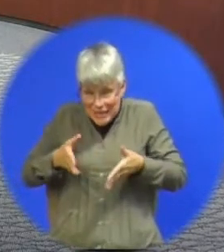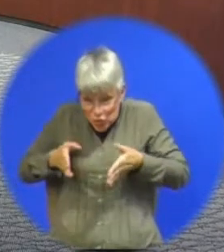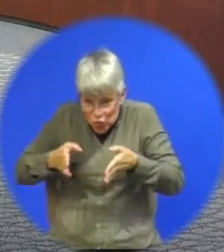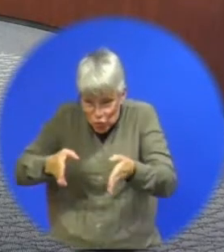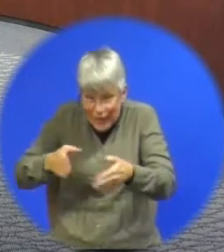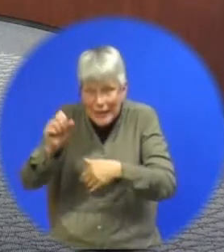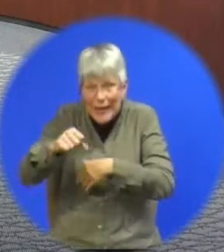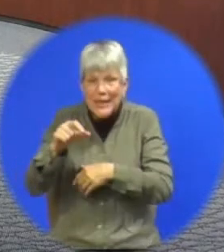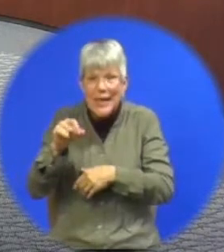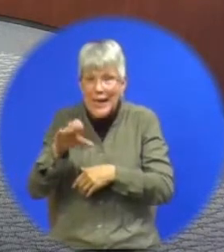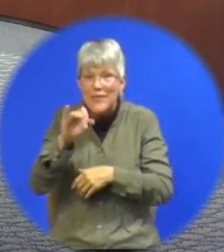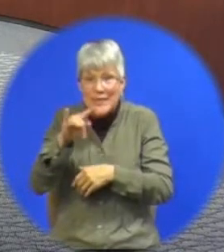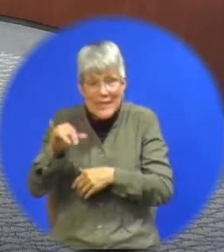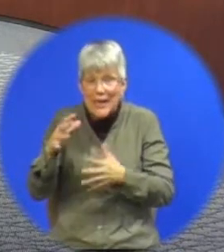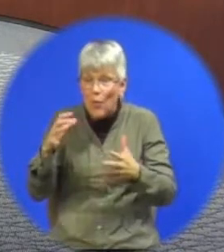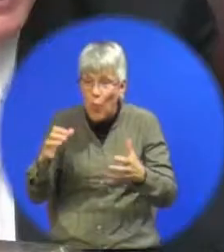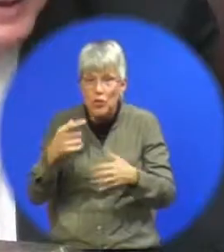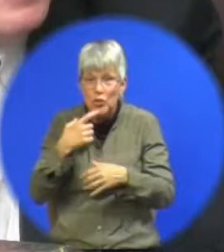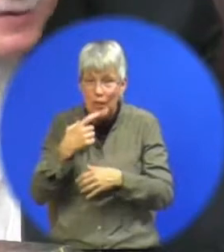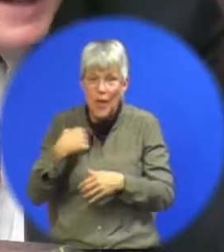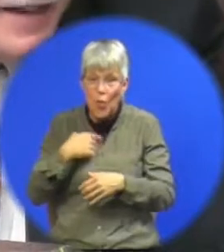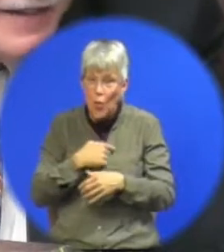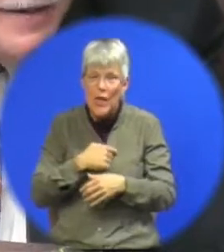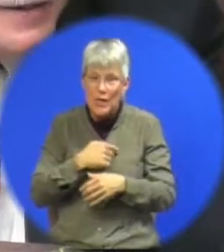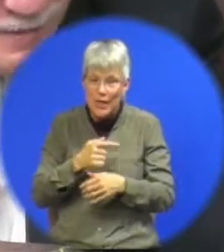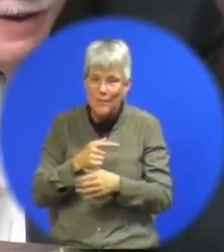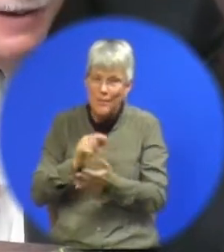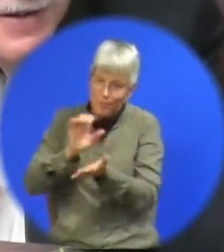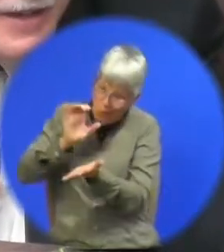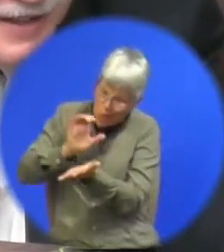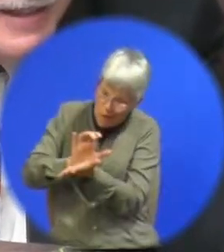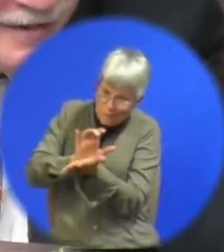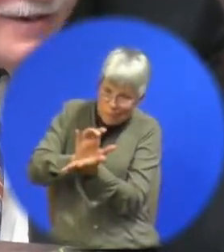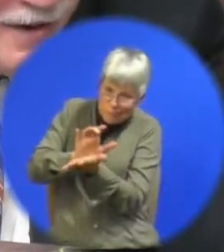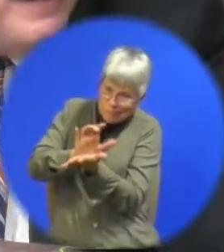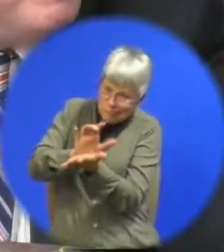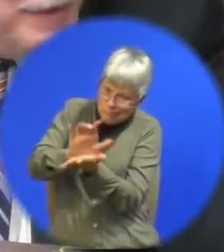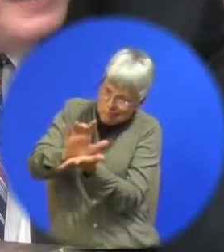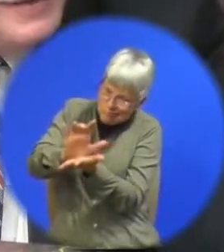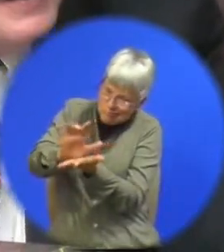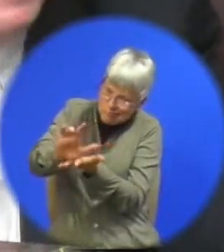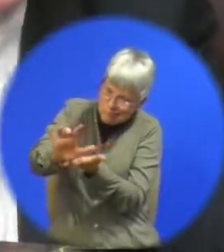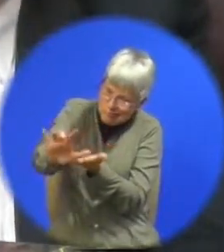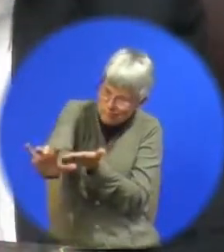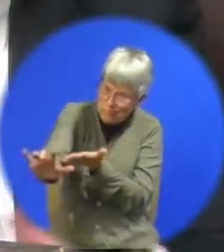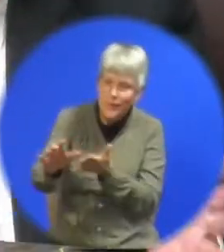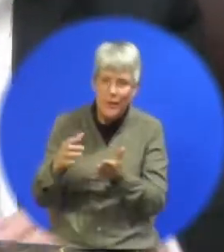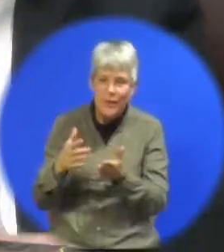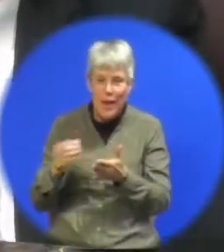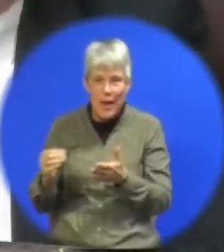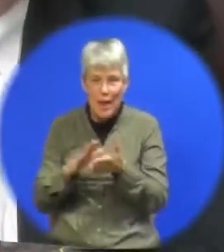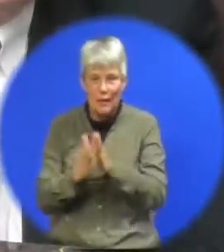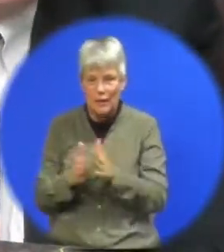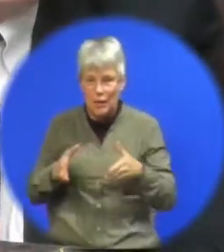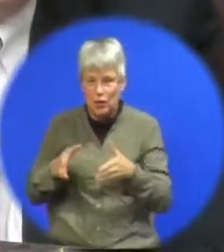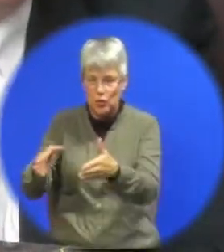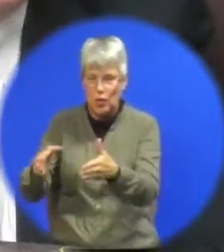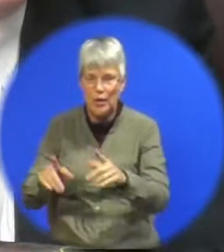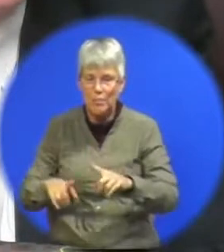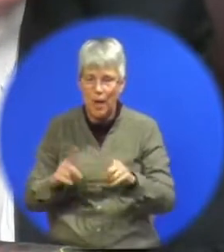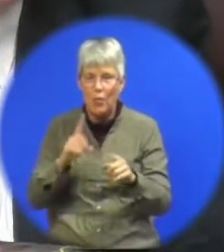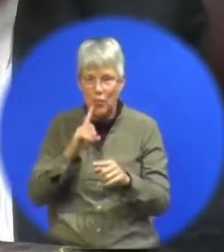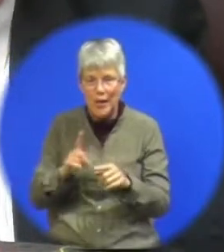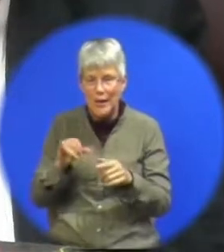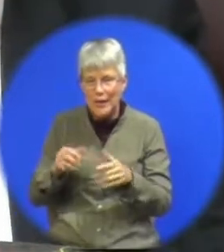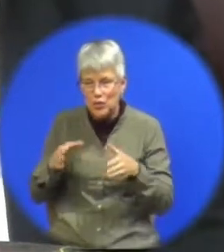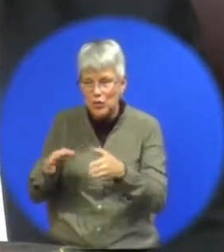the city wanted to insist, I guess we could send bulldozers out there and demolish it and clear it off and But as build a new is. street. Yeah. Yeah, yes, it is,